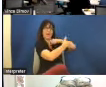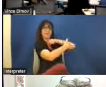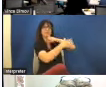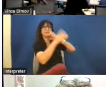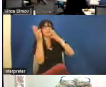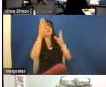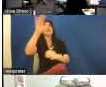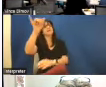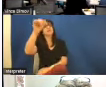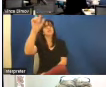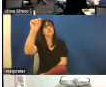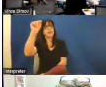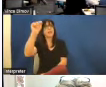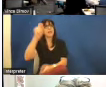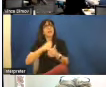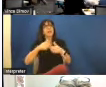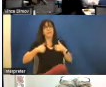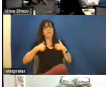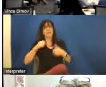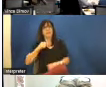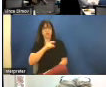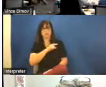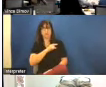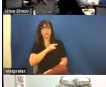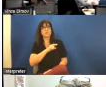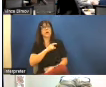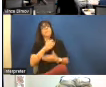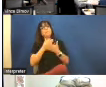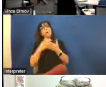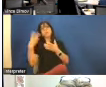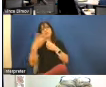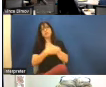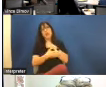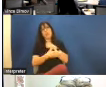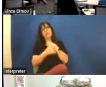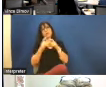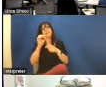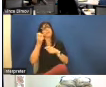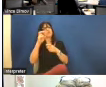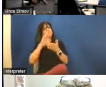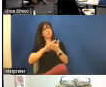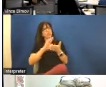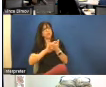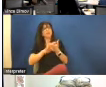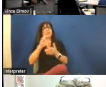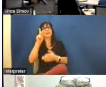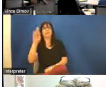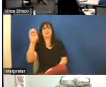have. Janet Bartholomew. I live in St. George. I serve as part of Washington County, the charter schools in King